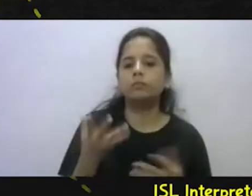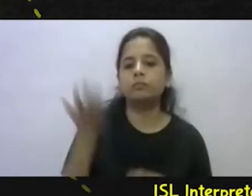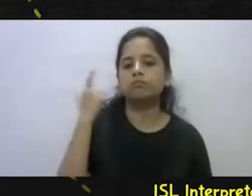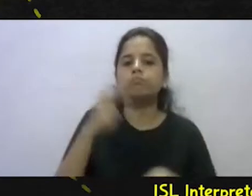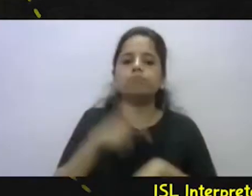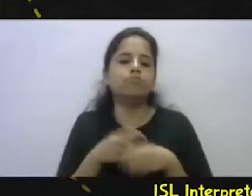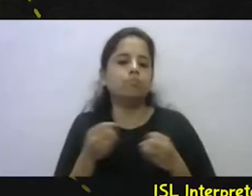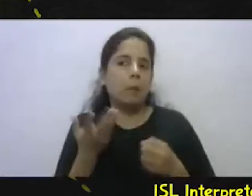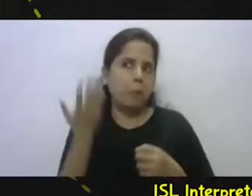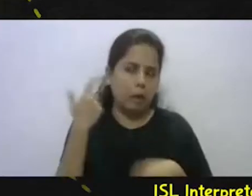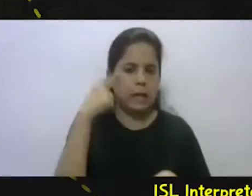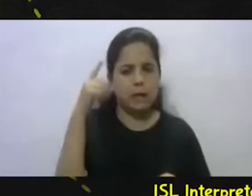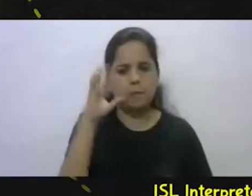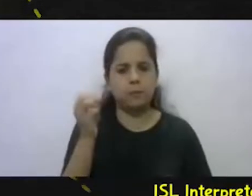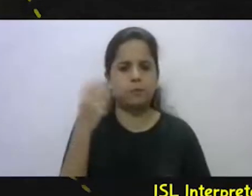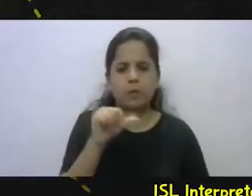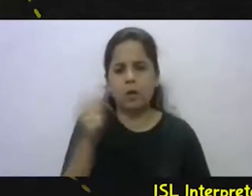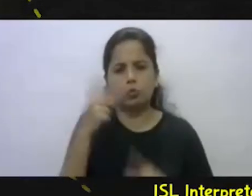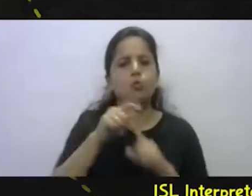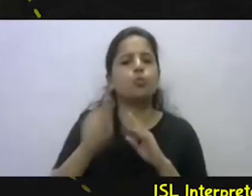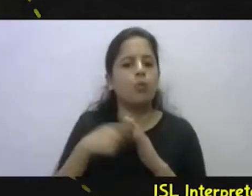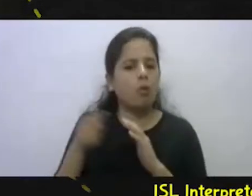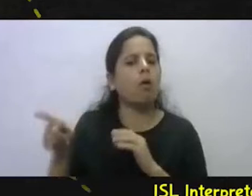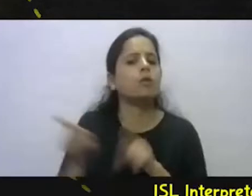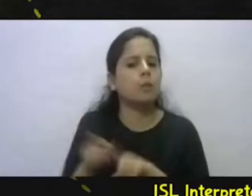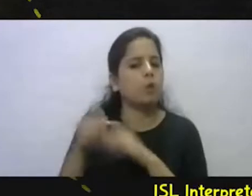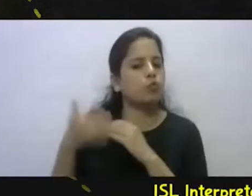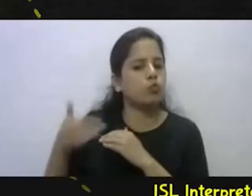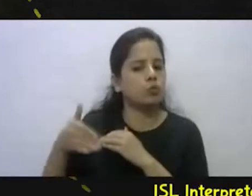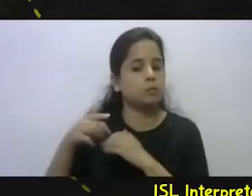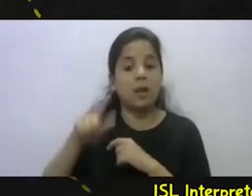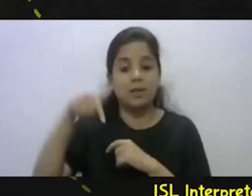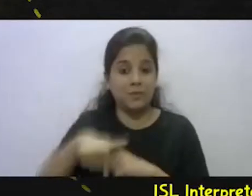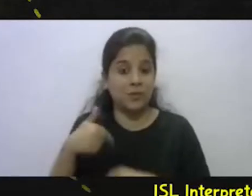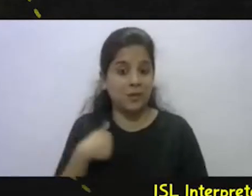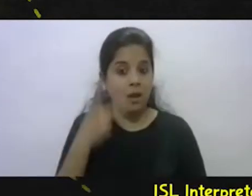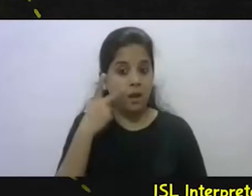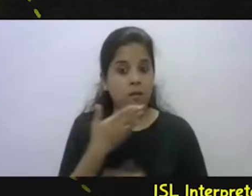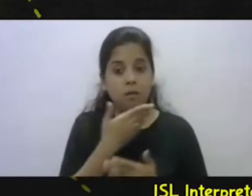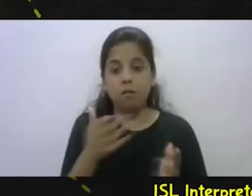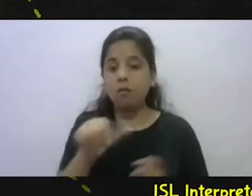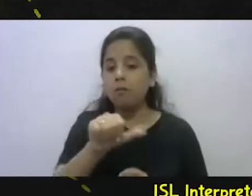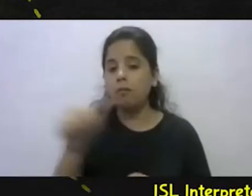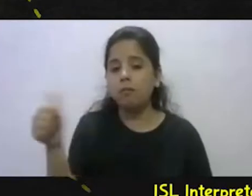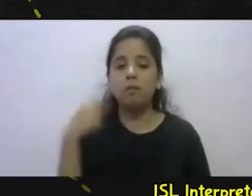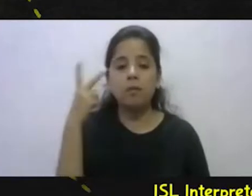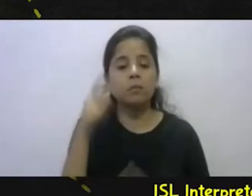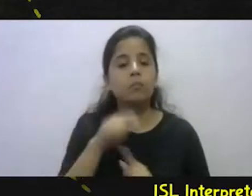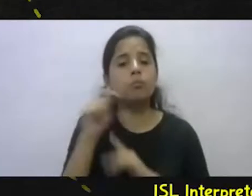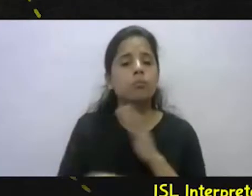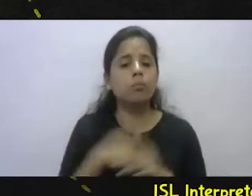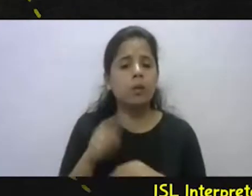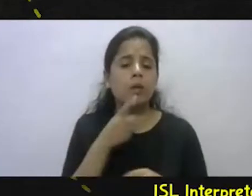where one of the other two projects were doing. But today, when I see that every other project on